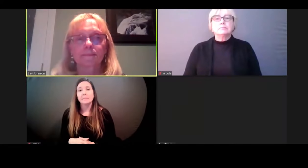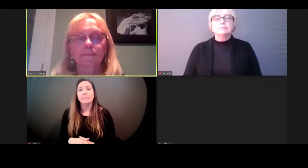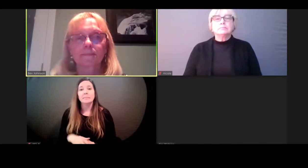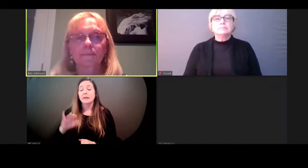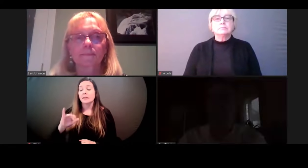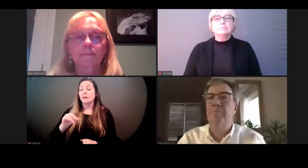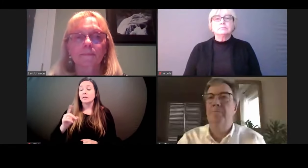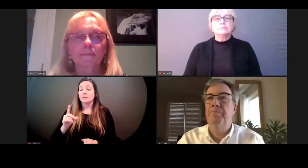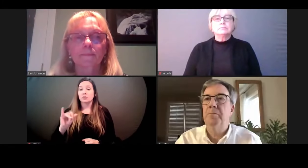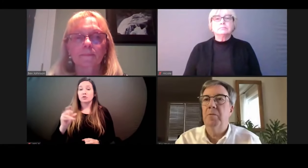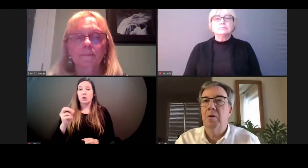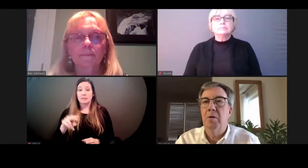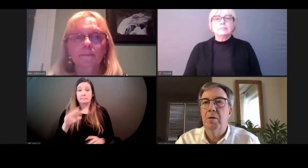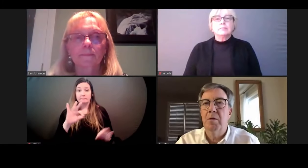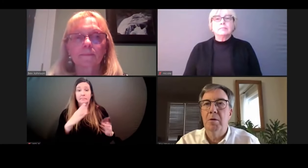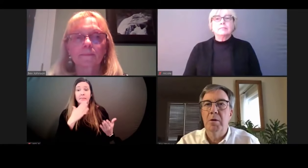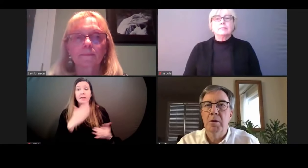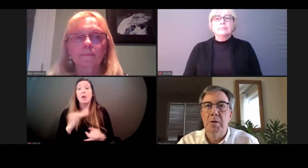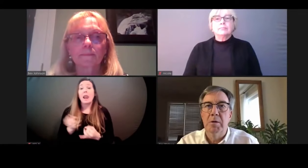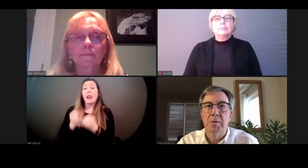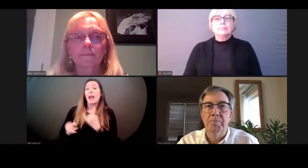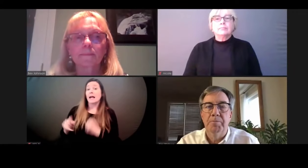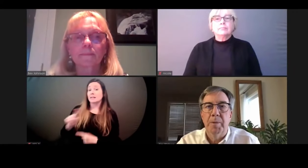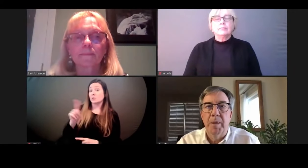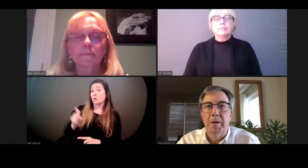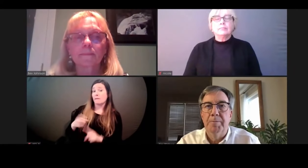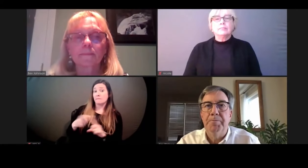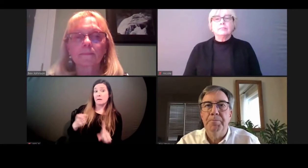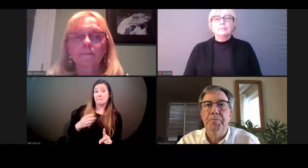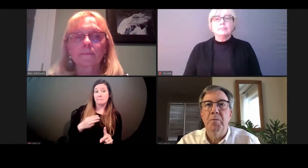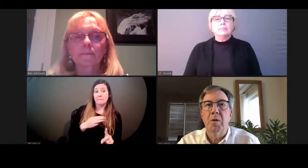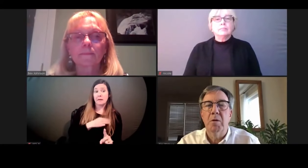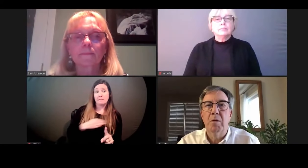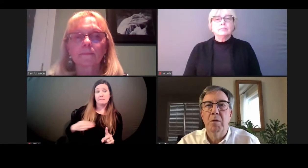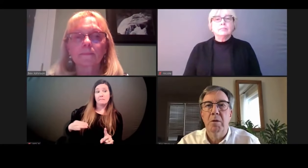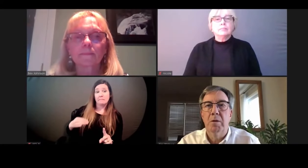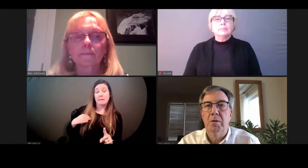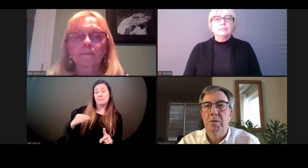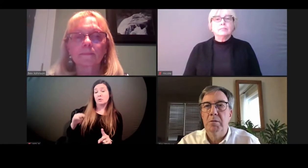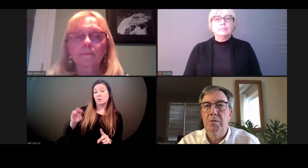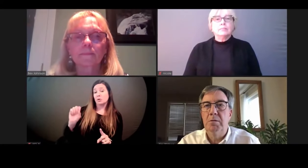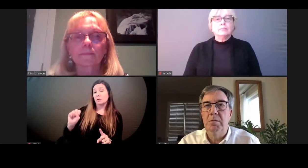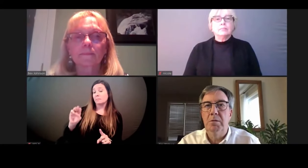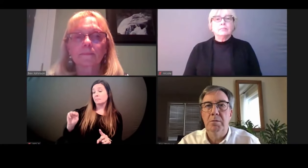Thank you. And our last question will be Member Smallwood.